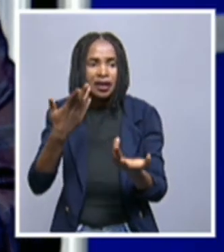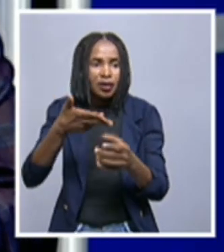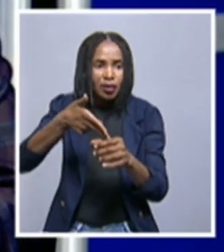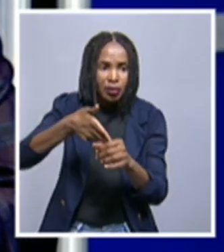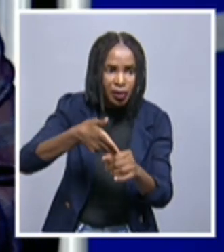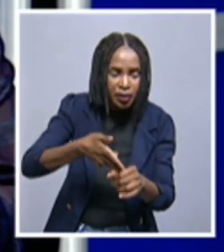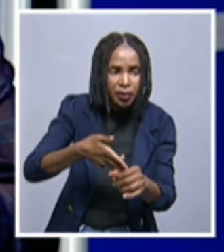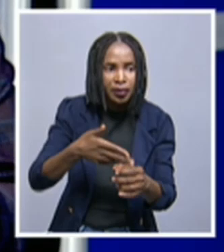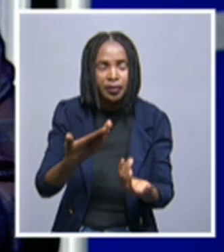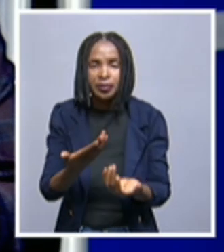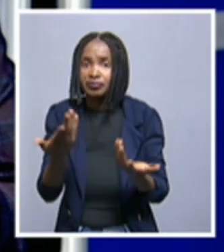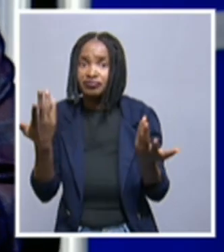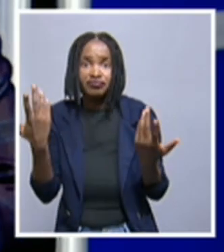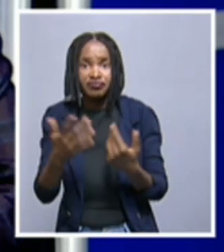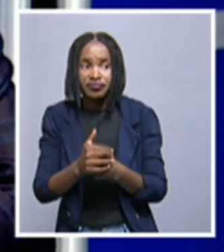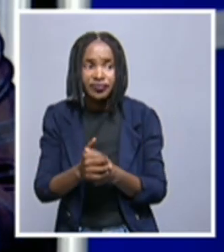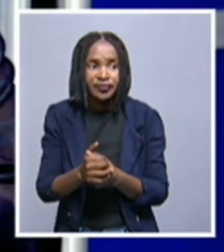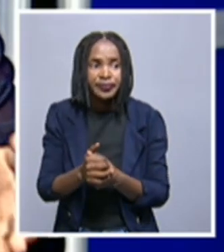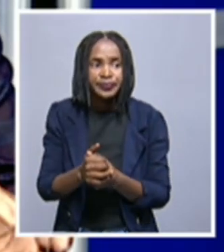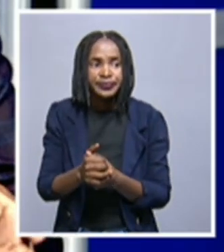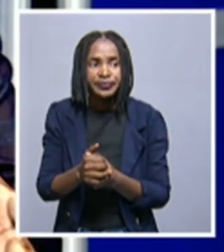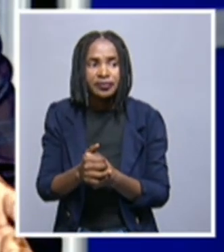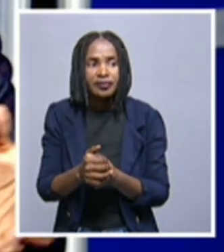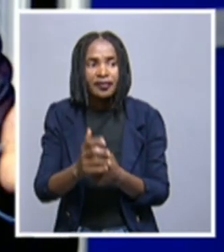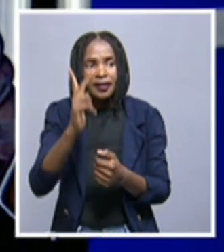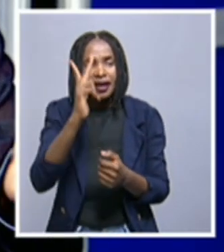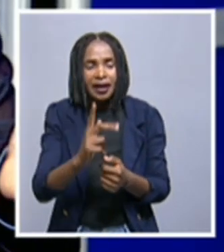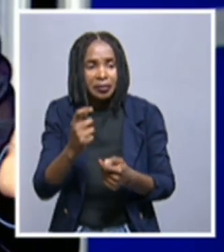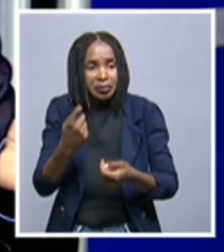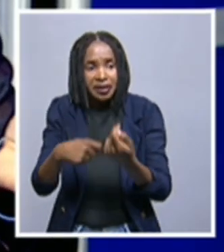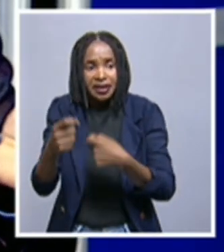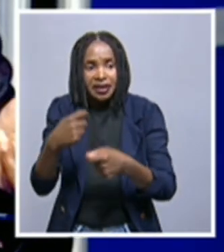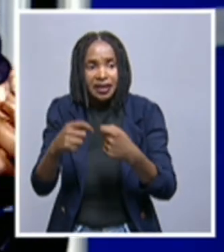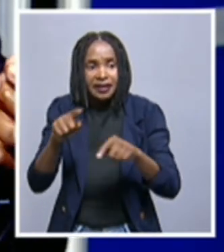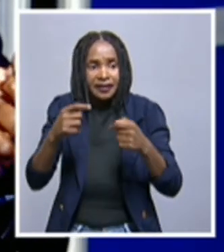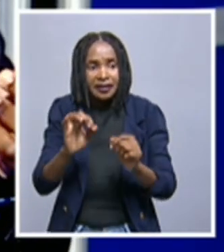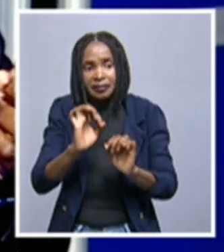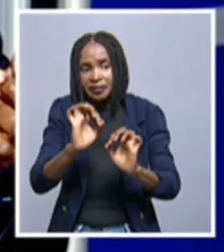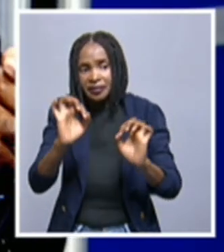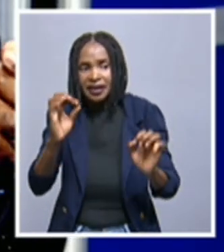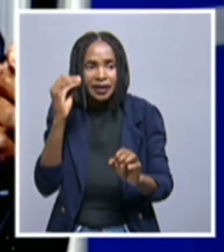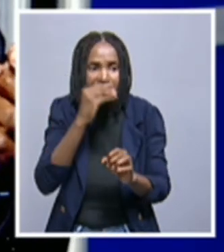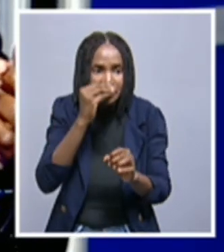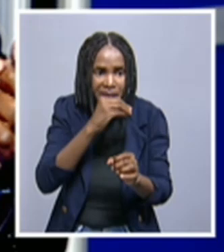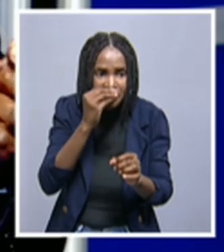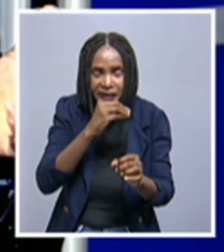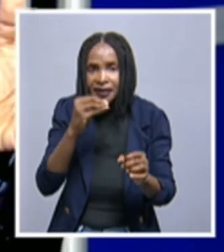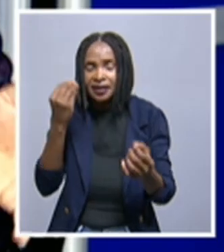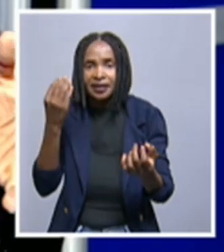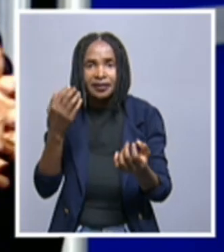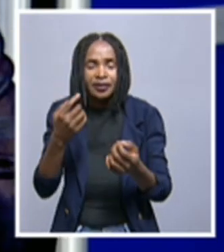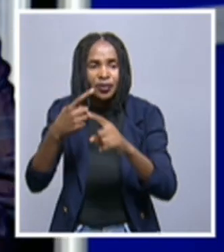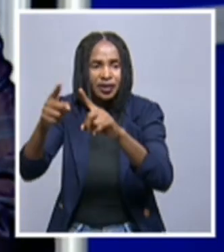stations, in terms of petrol, or even those who are selling their items, be it food item, be it